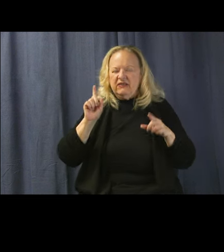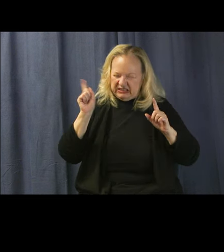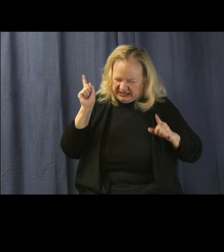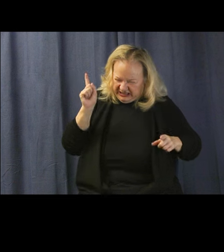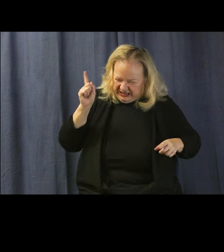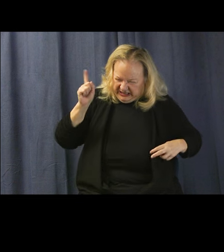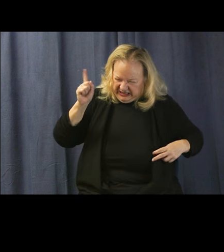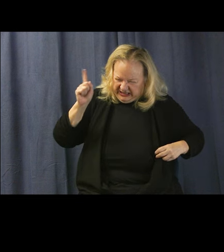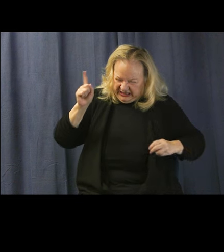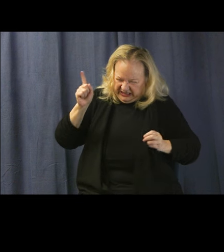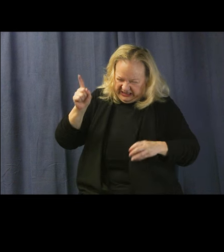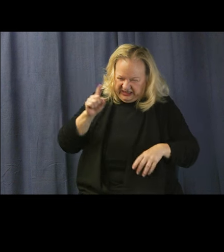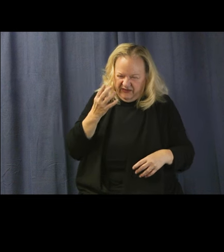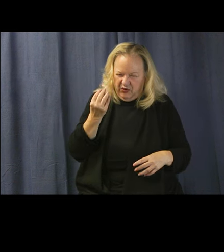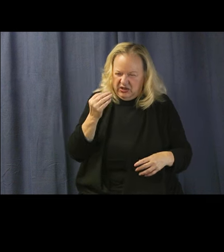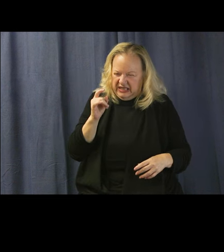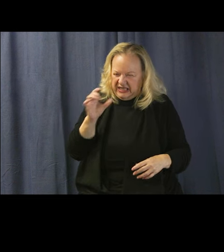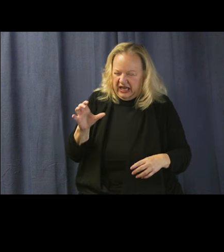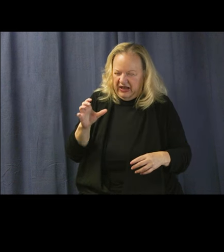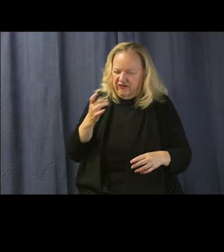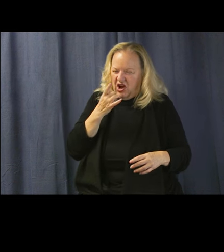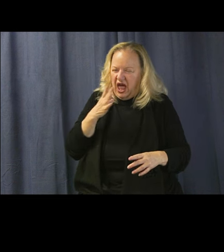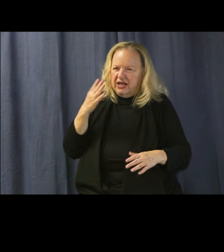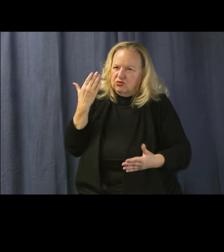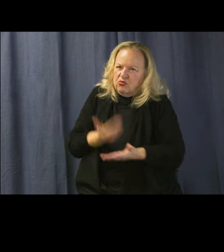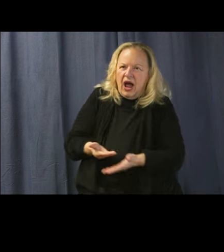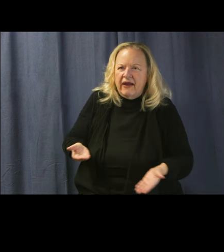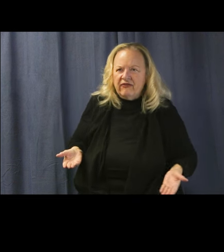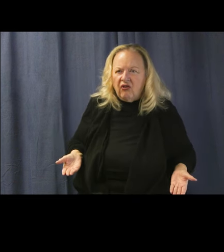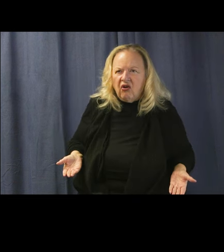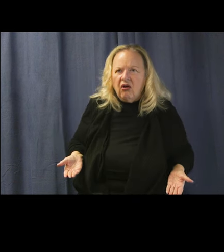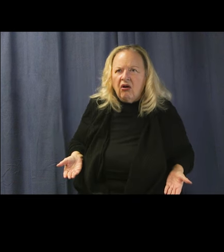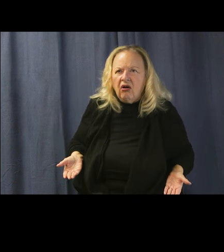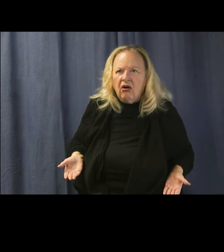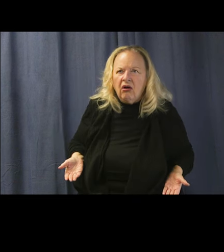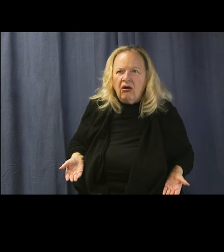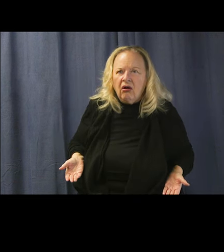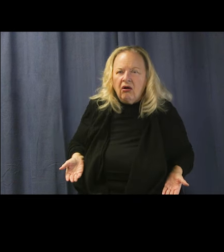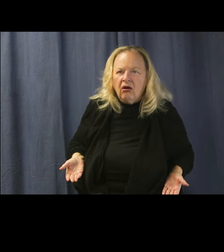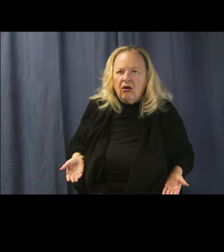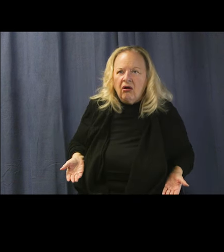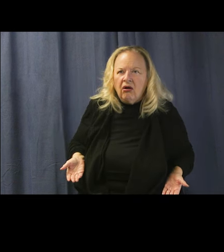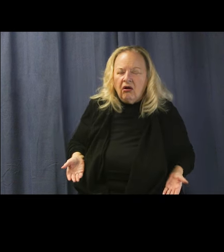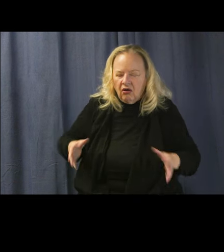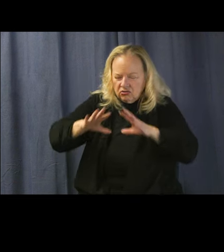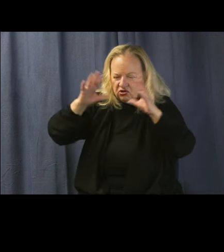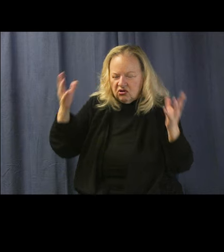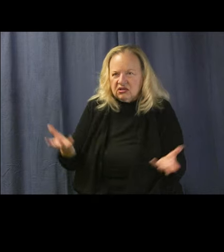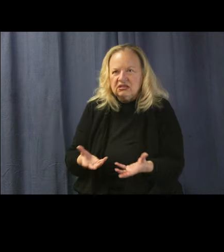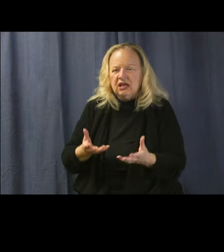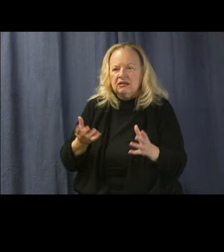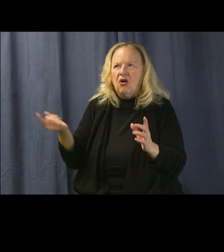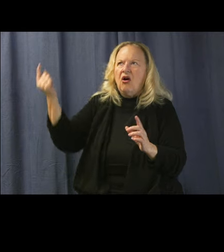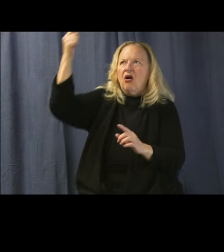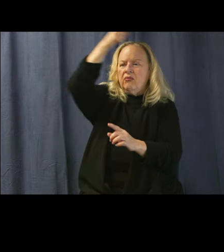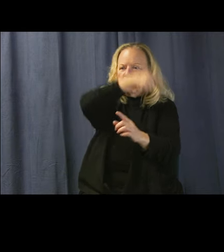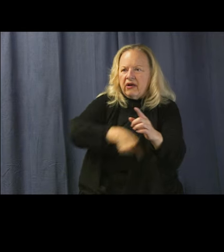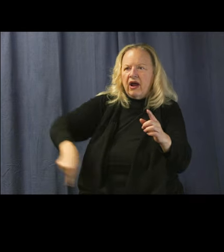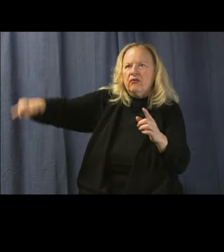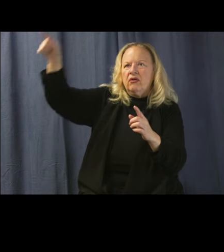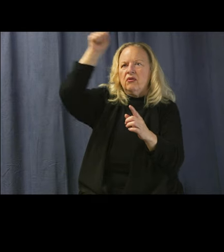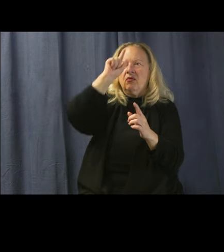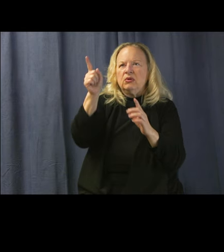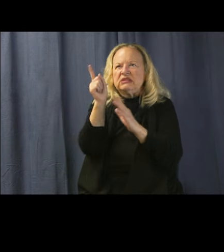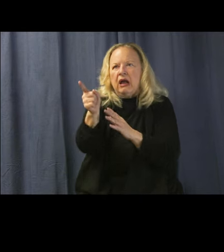miles per second, it takes 14 seconds for light to circle the sun. But Canis Majoris,